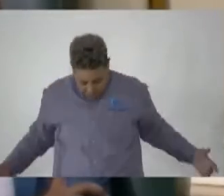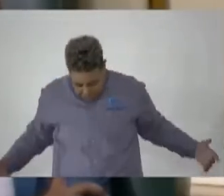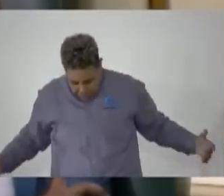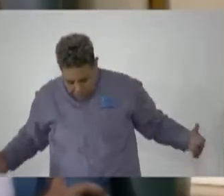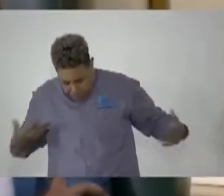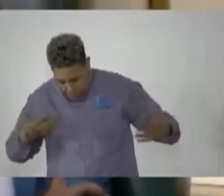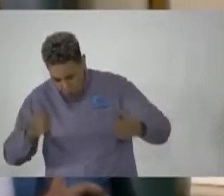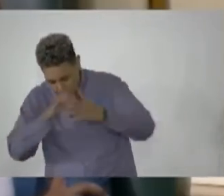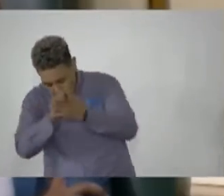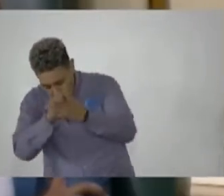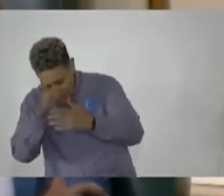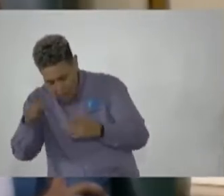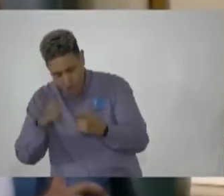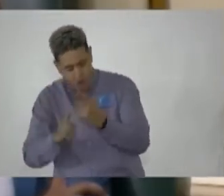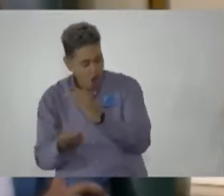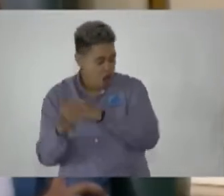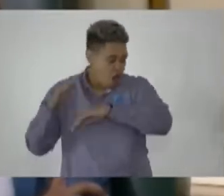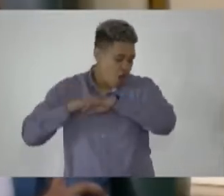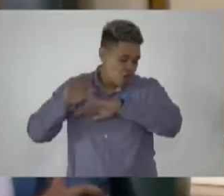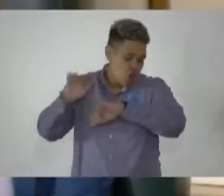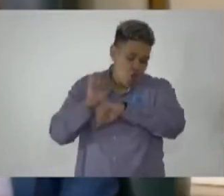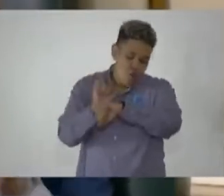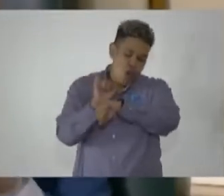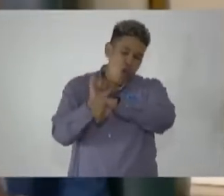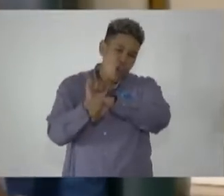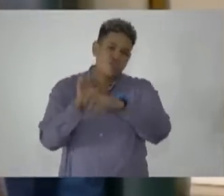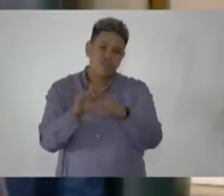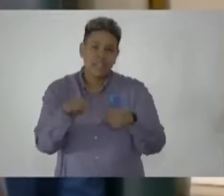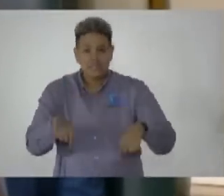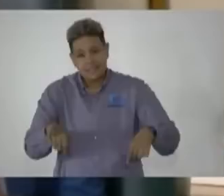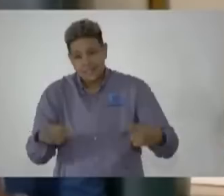want to commend her on her work in this regard,